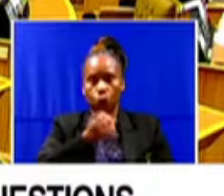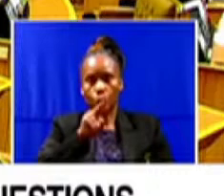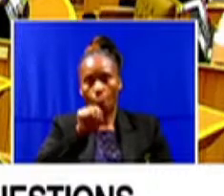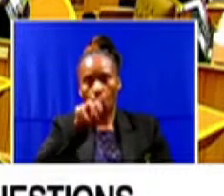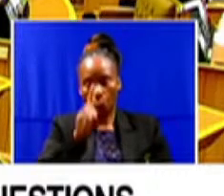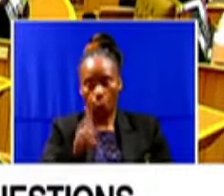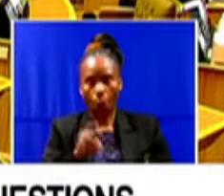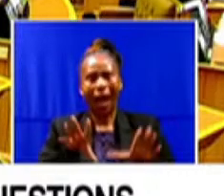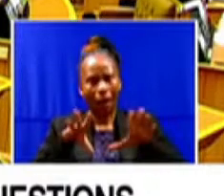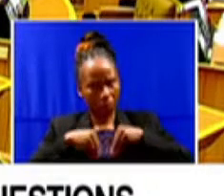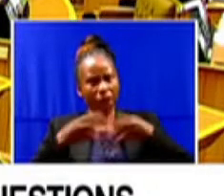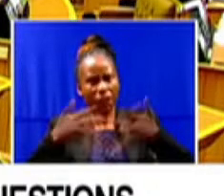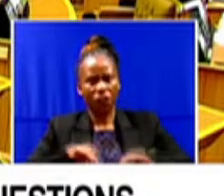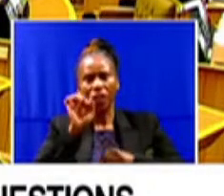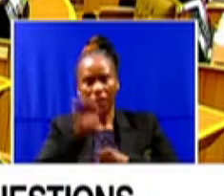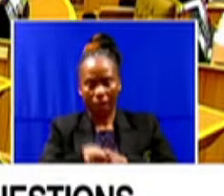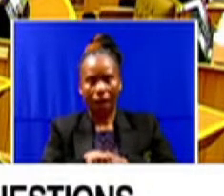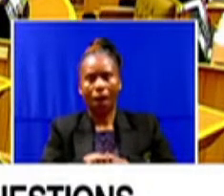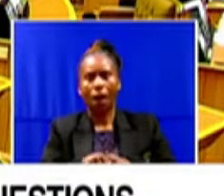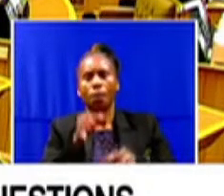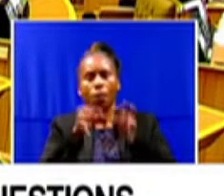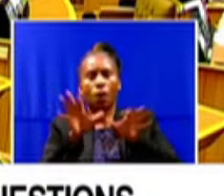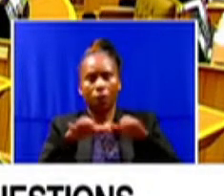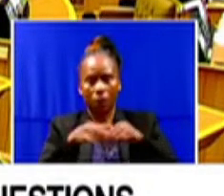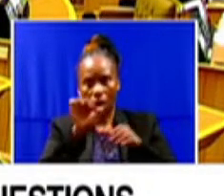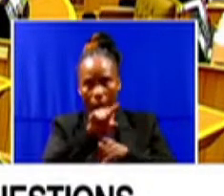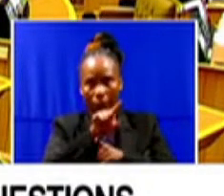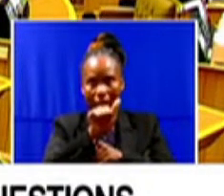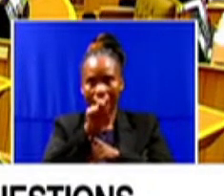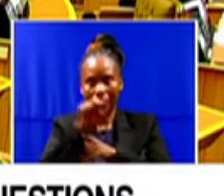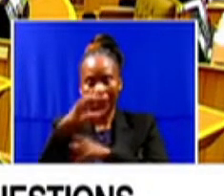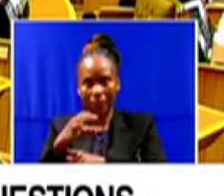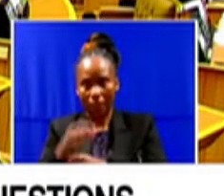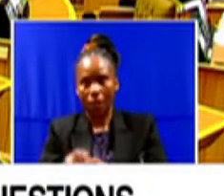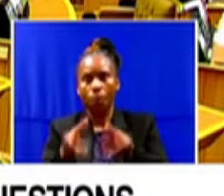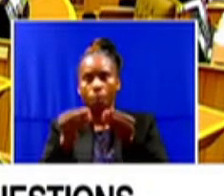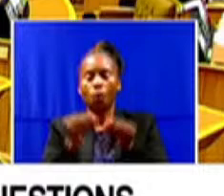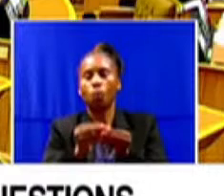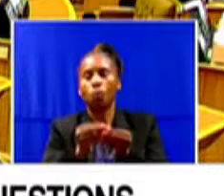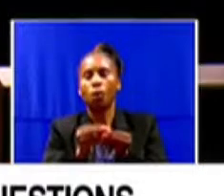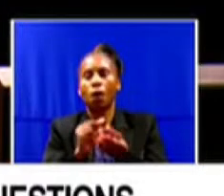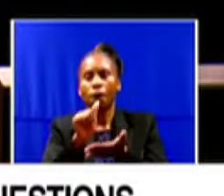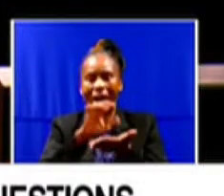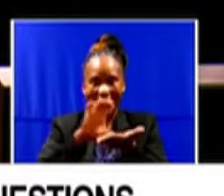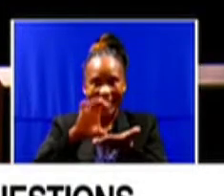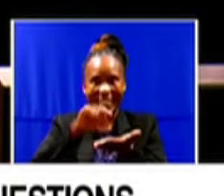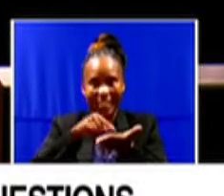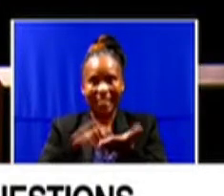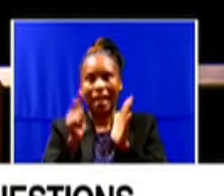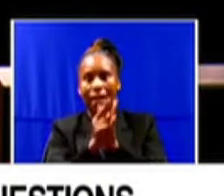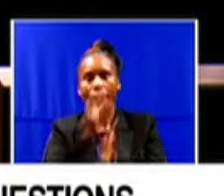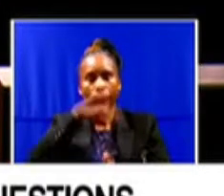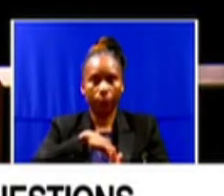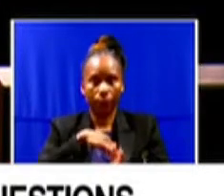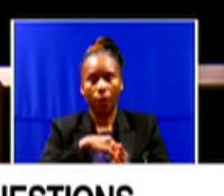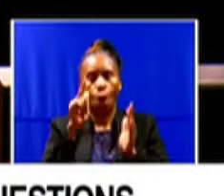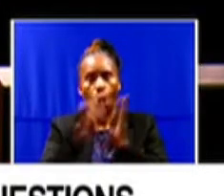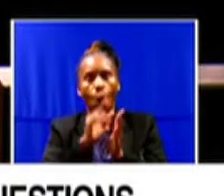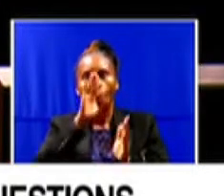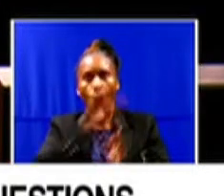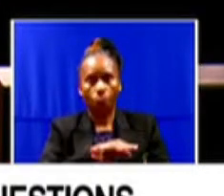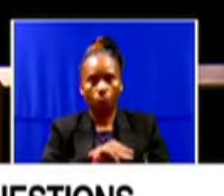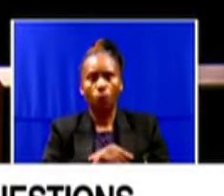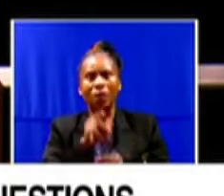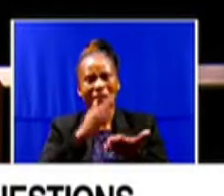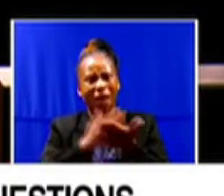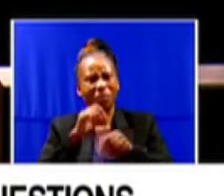the ANC, has been receiving funding. Sometimes you knew that it was unlawful, and then sometimes you knew after that, but